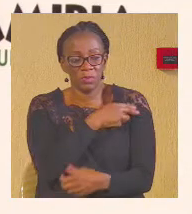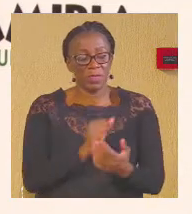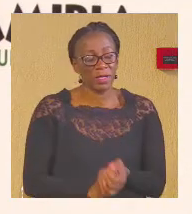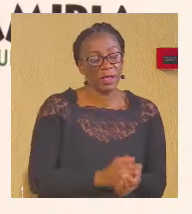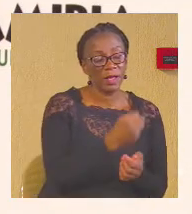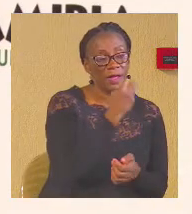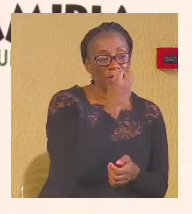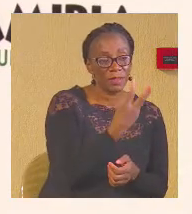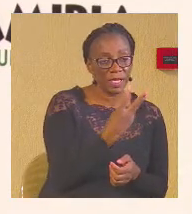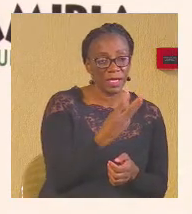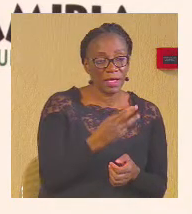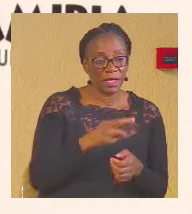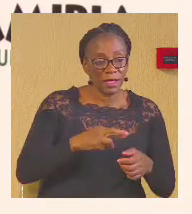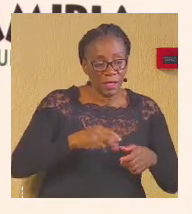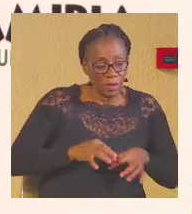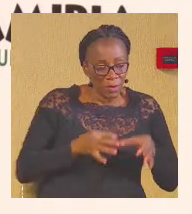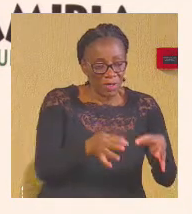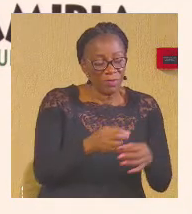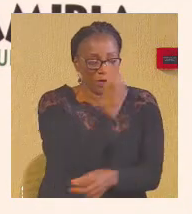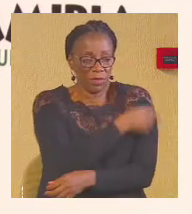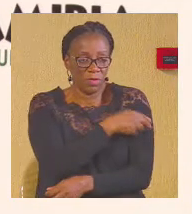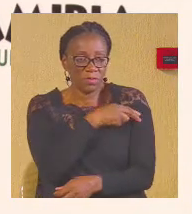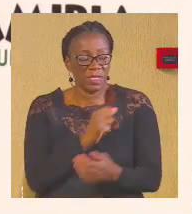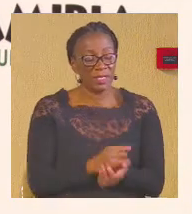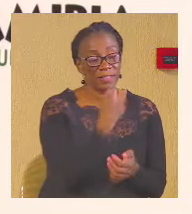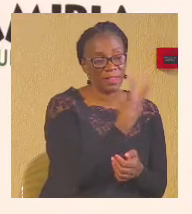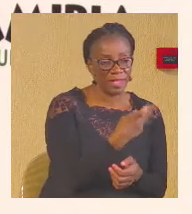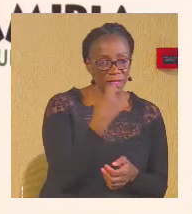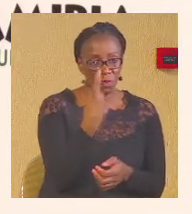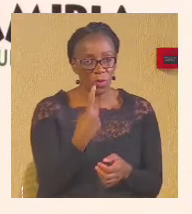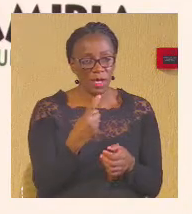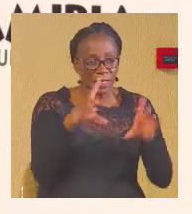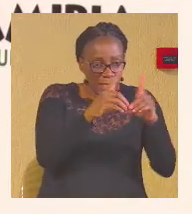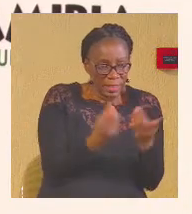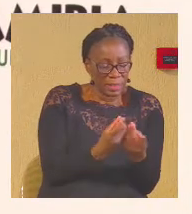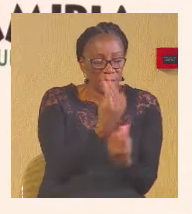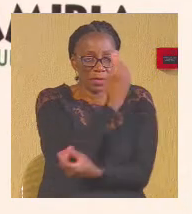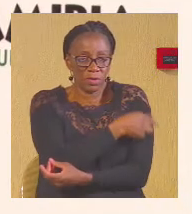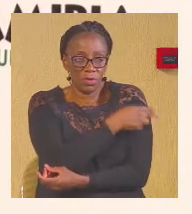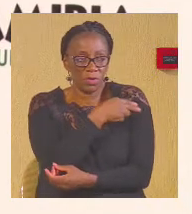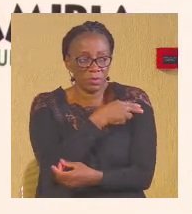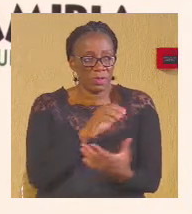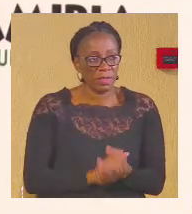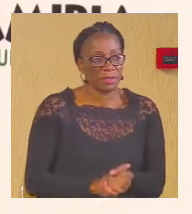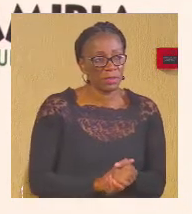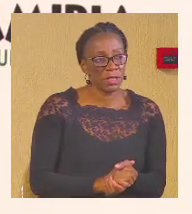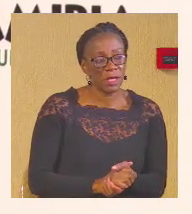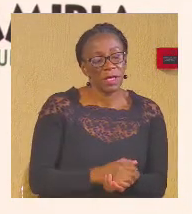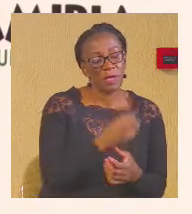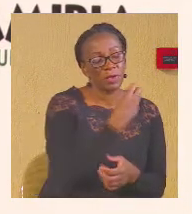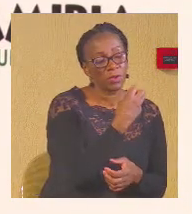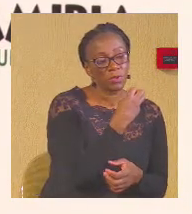district hospitals, 43 health centers, and 279 clinics